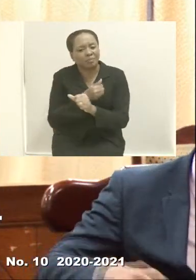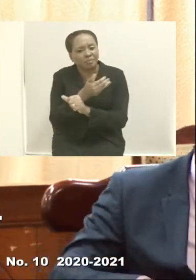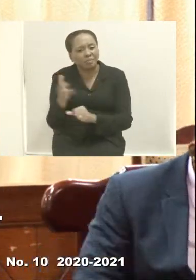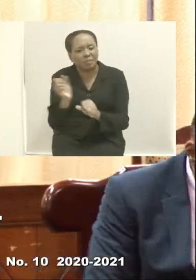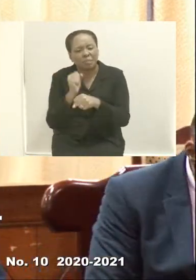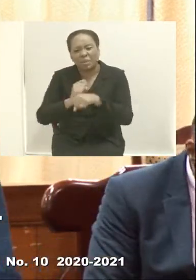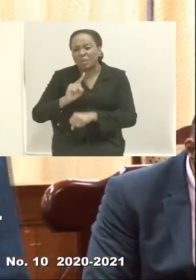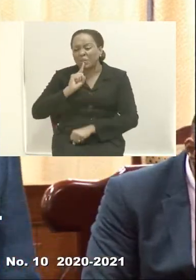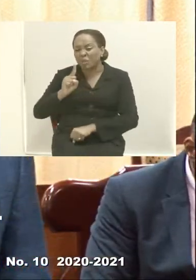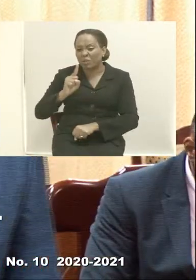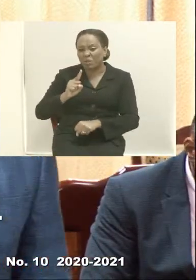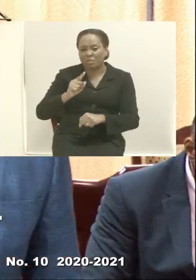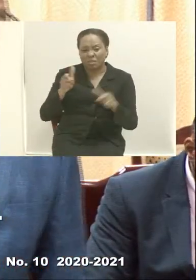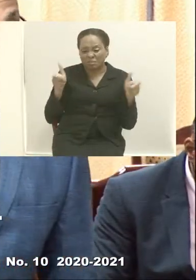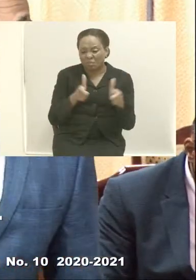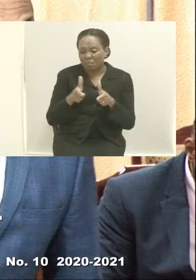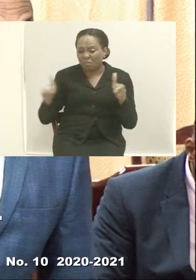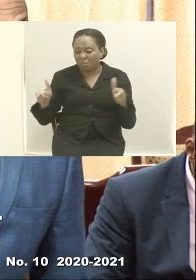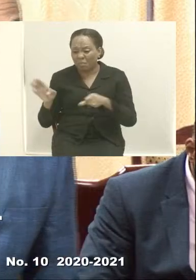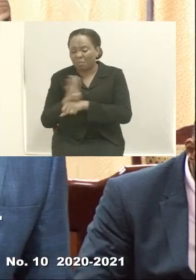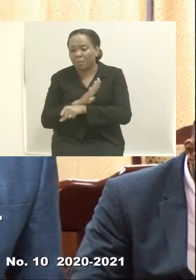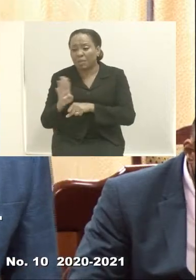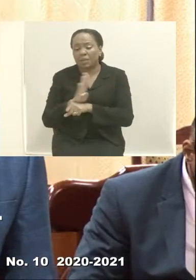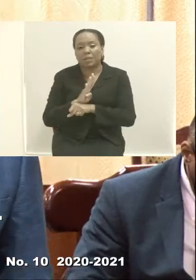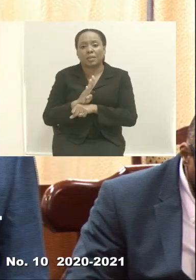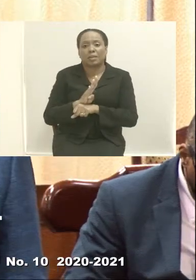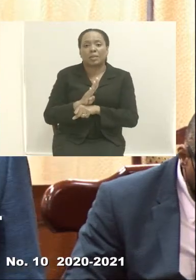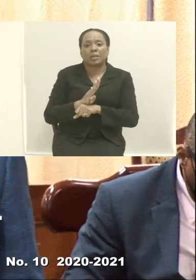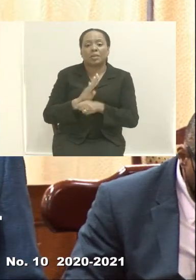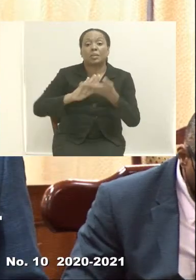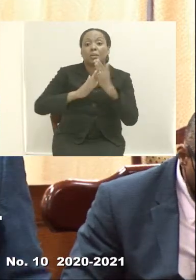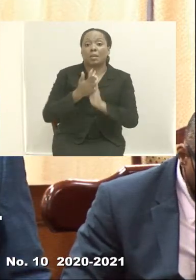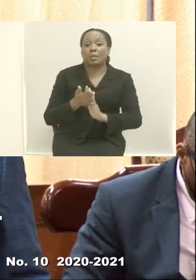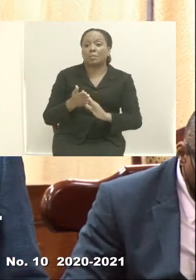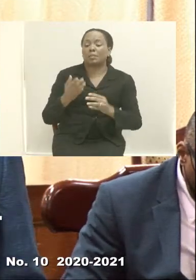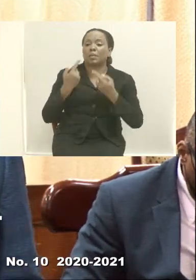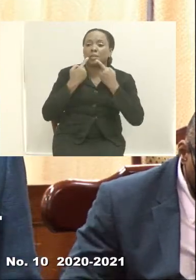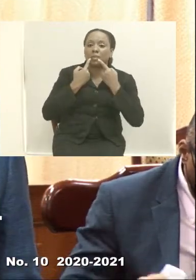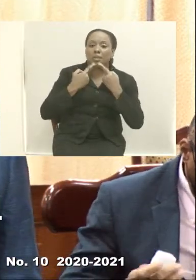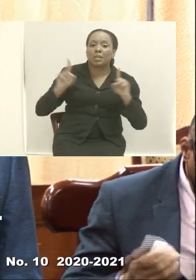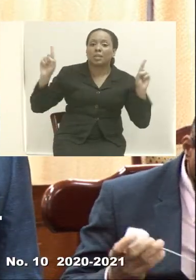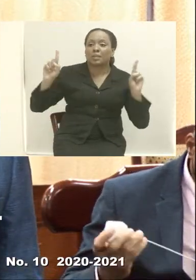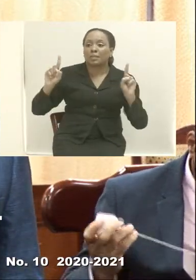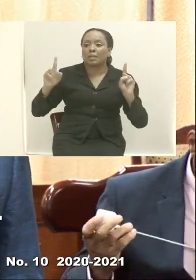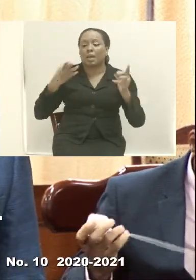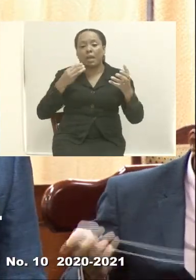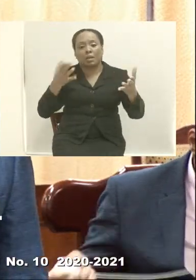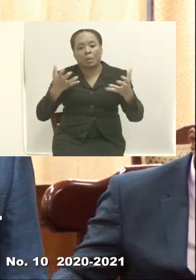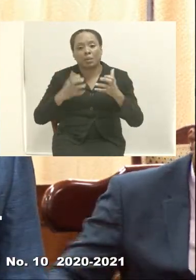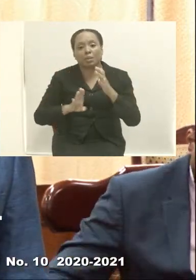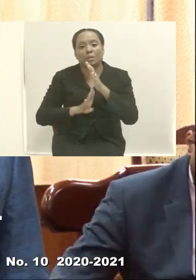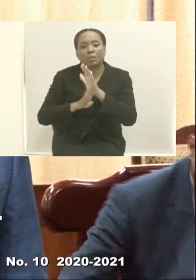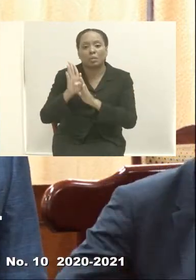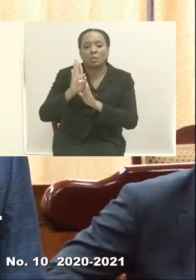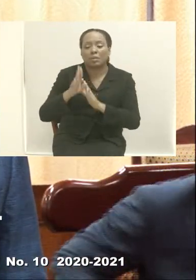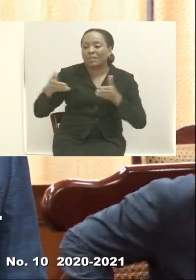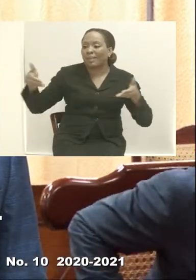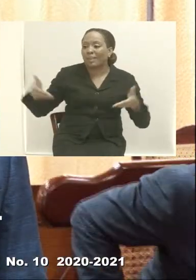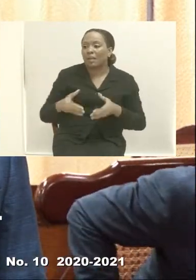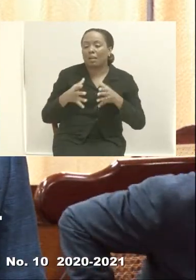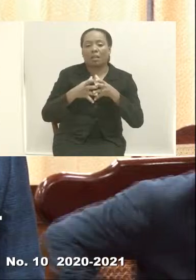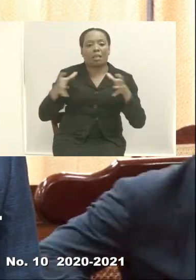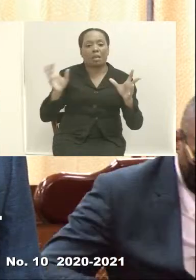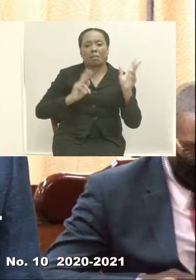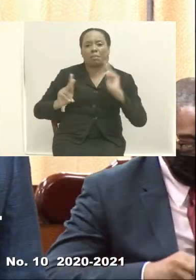and are viable, and that they are supported, and that they may grow, because they employ a lot of people. In the last several